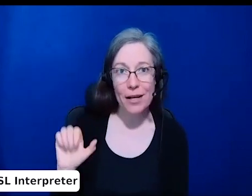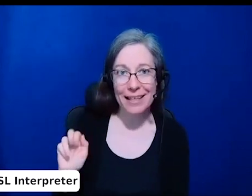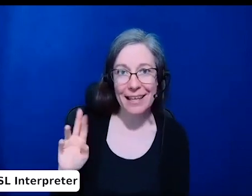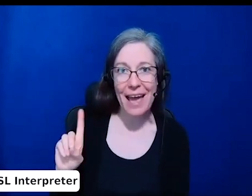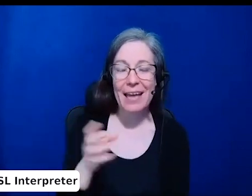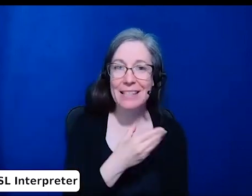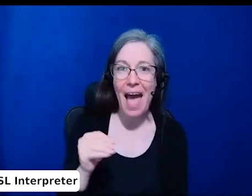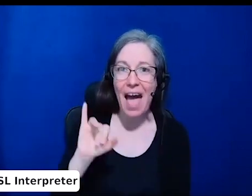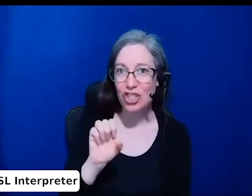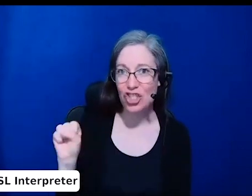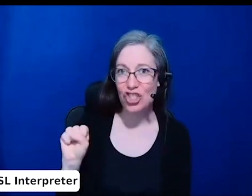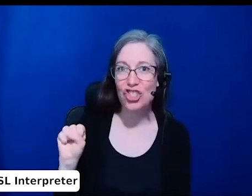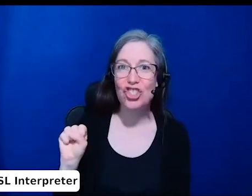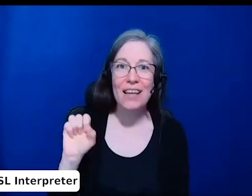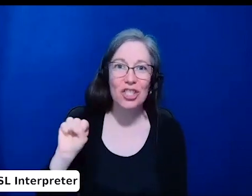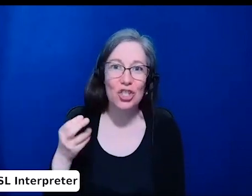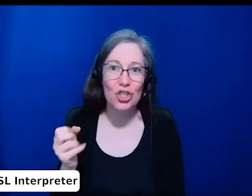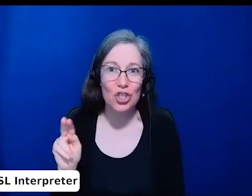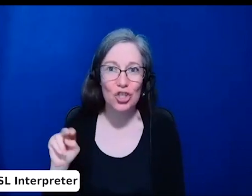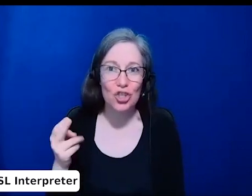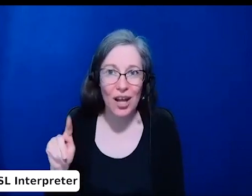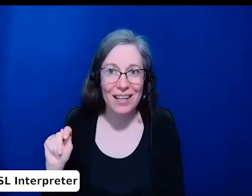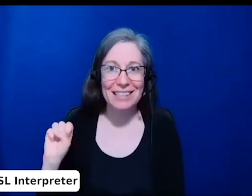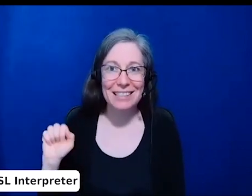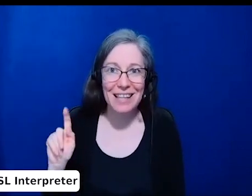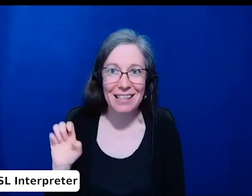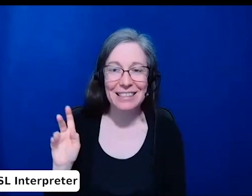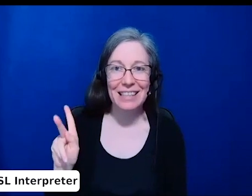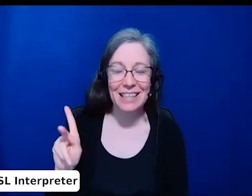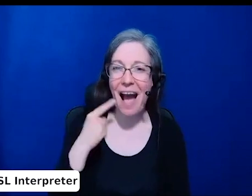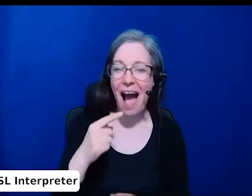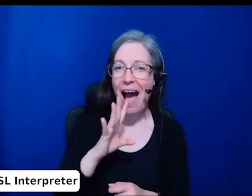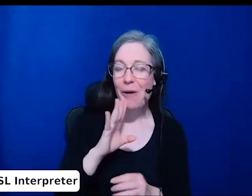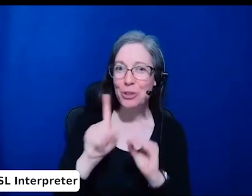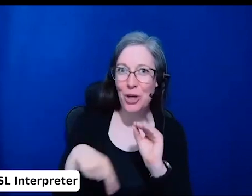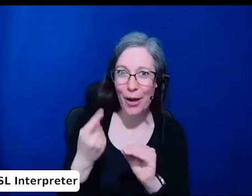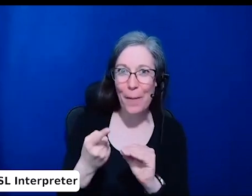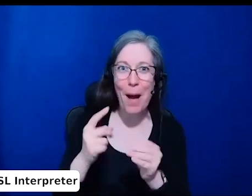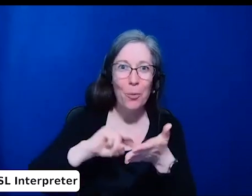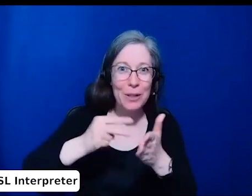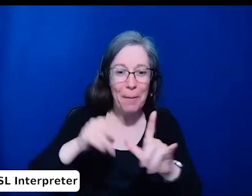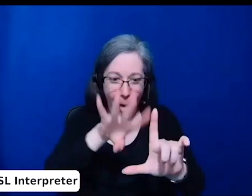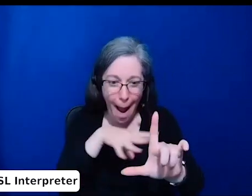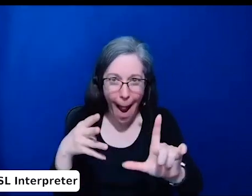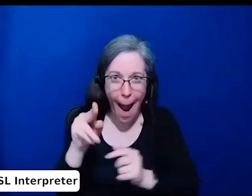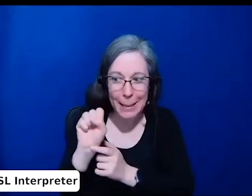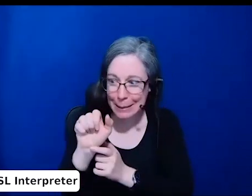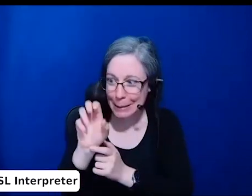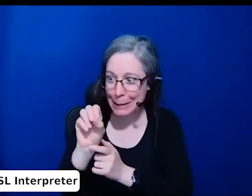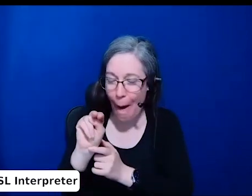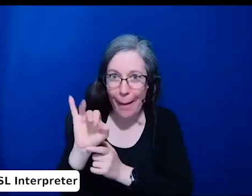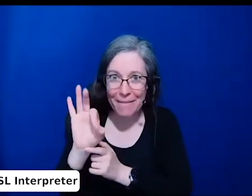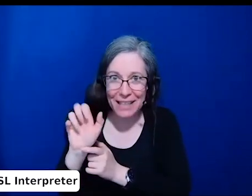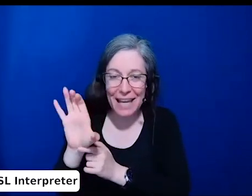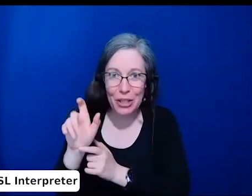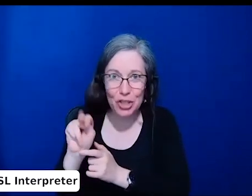data from NASA. And I'll get into a little bit of what a sonification actually is in a minute. But it's fair to say,